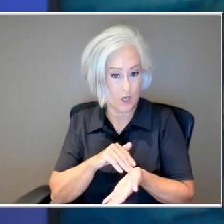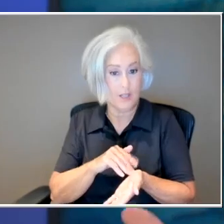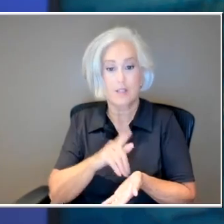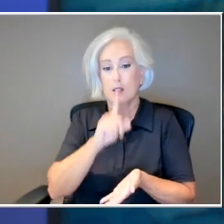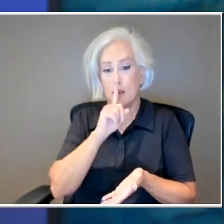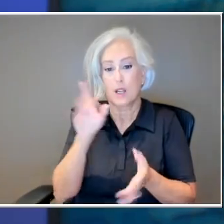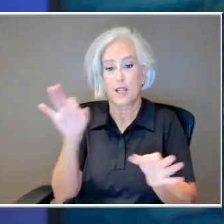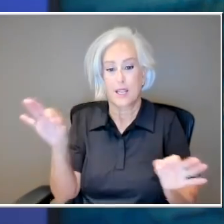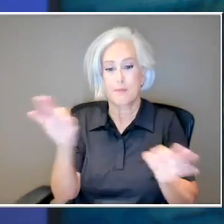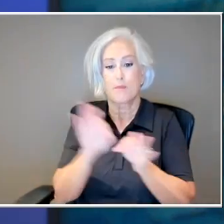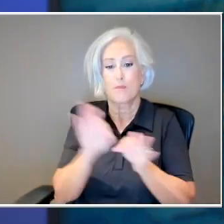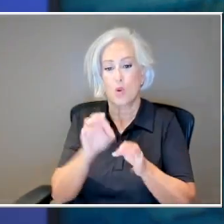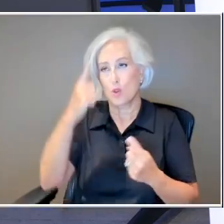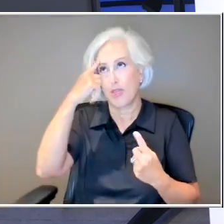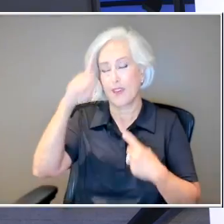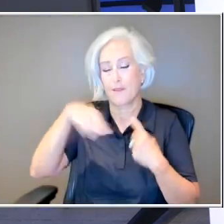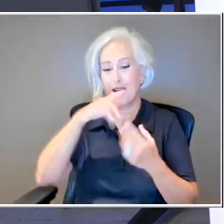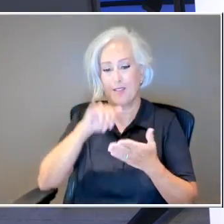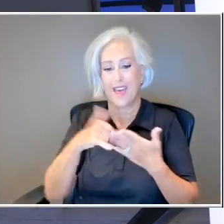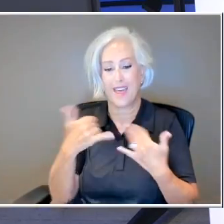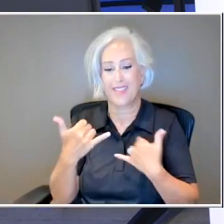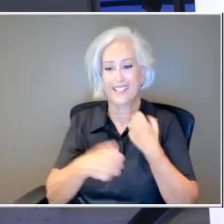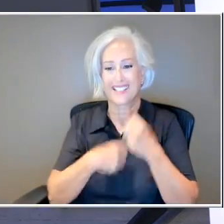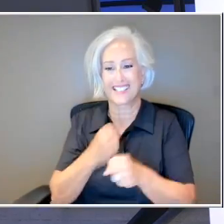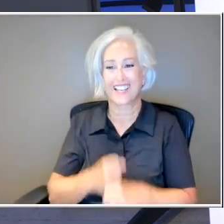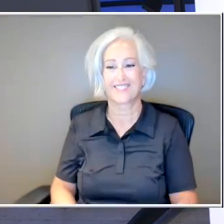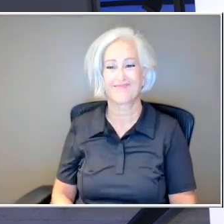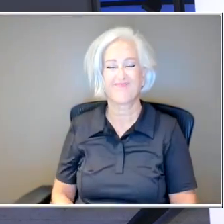think about that this year. I knew you'd swerve over into